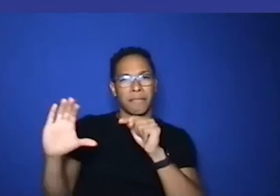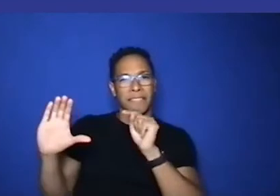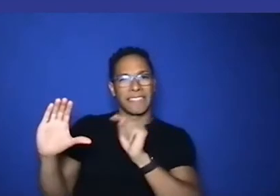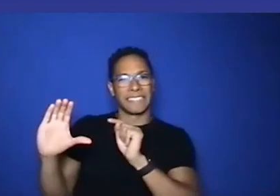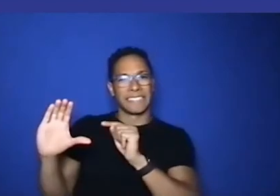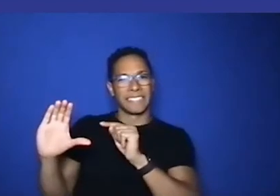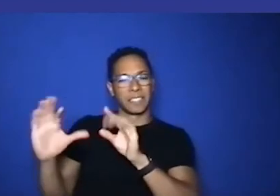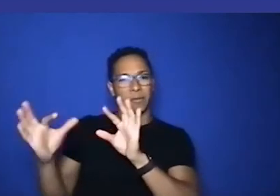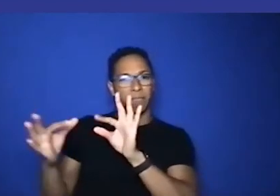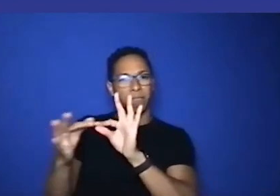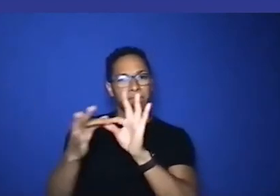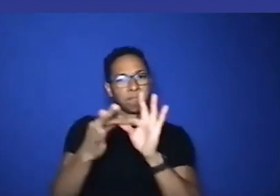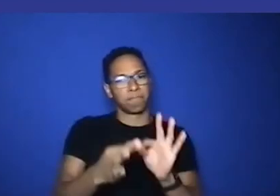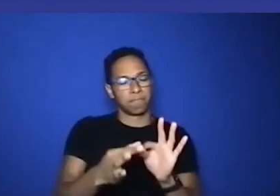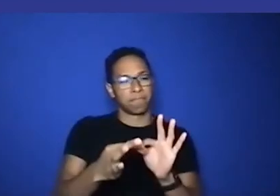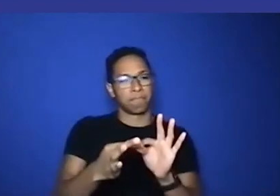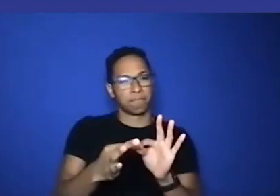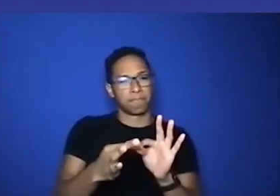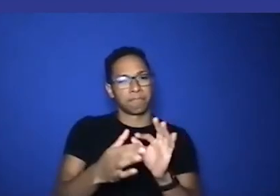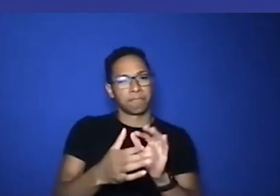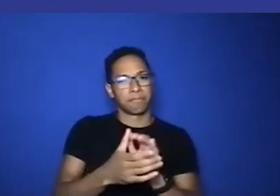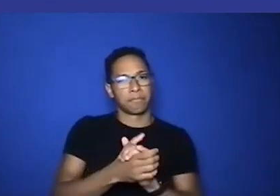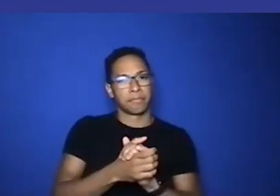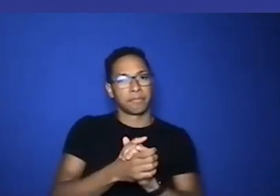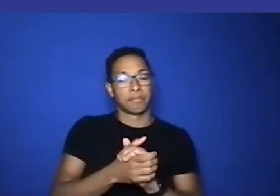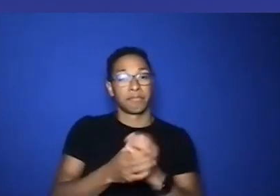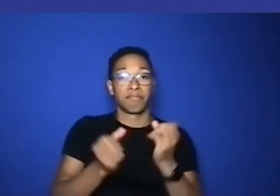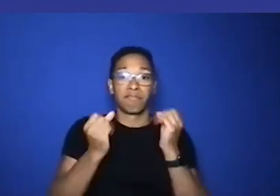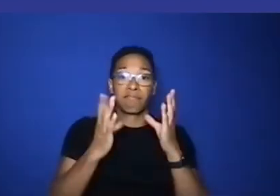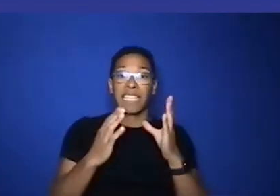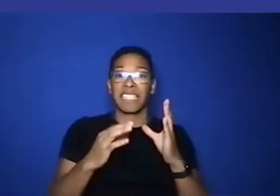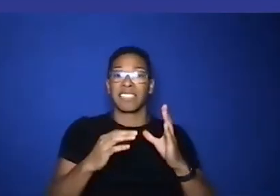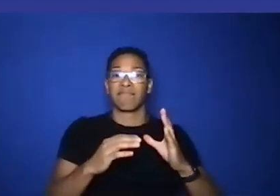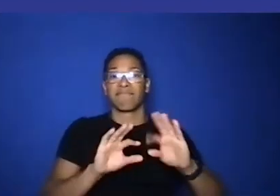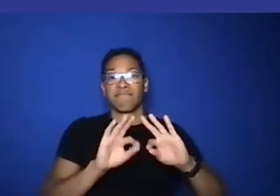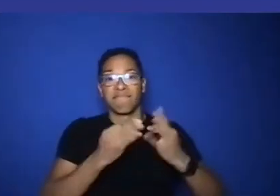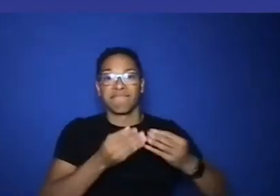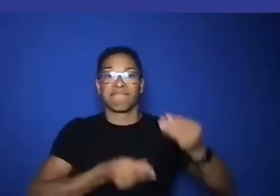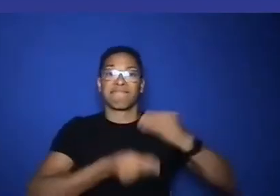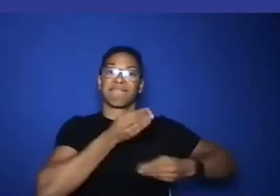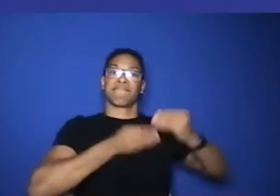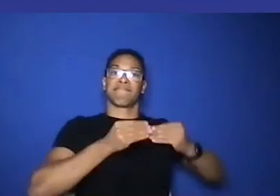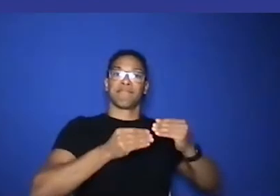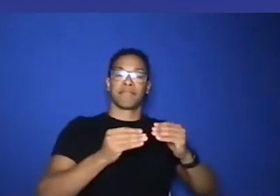to the masks and the ancestors I've met, and